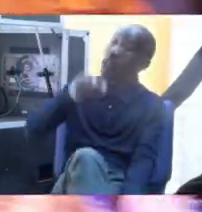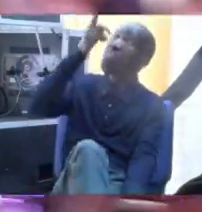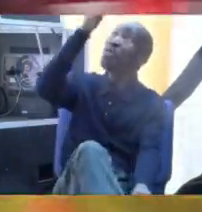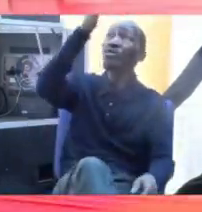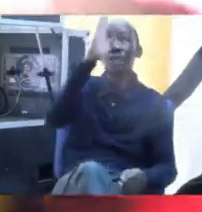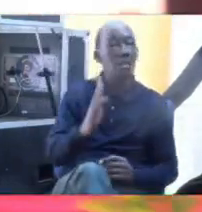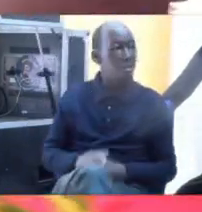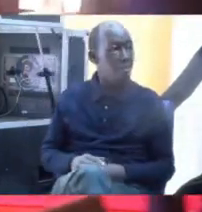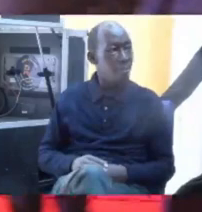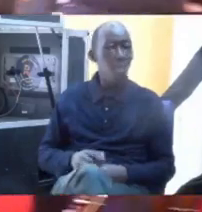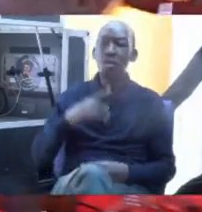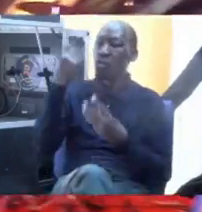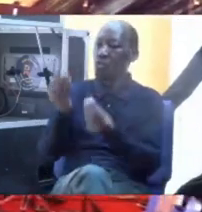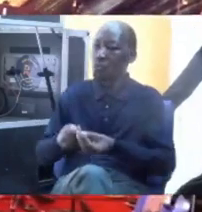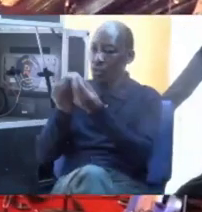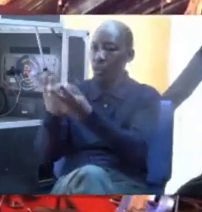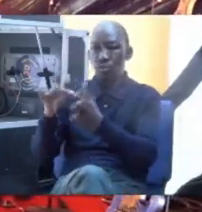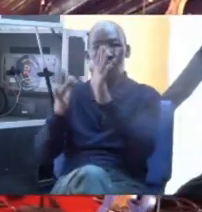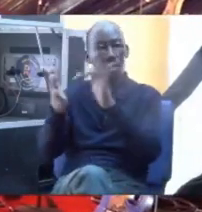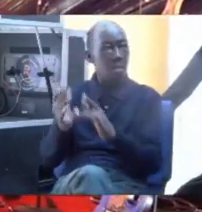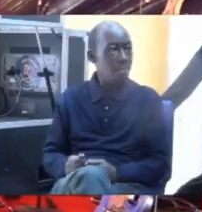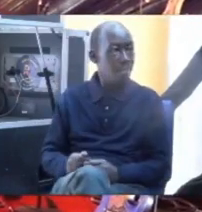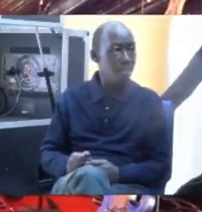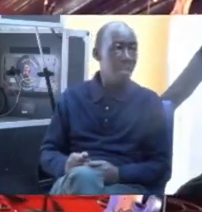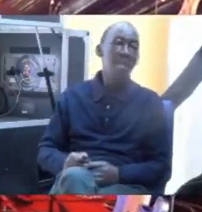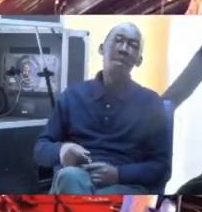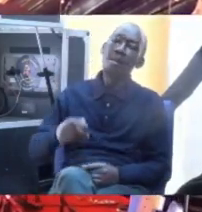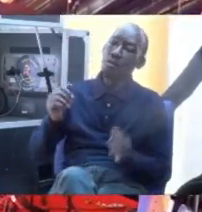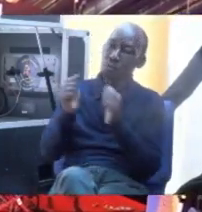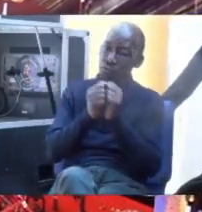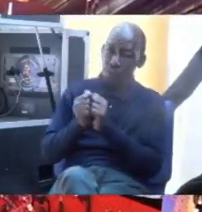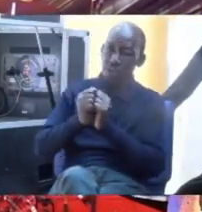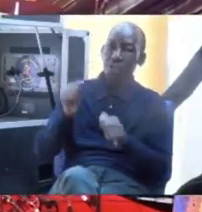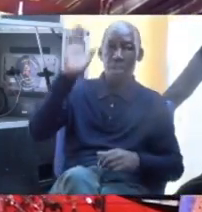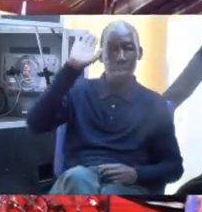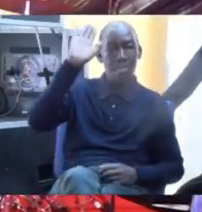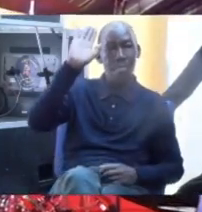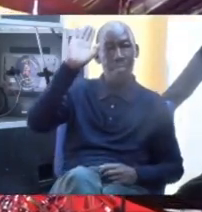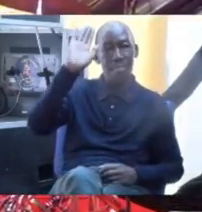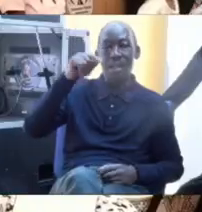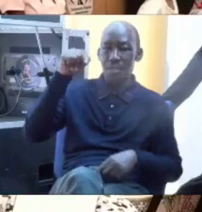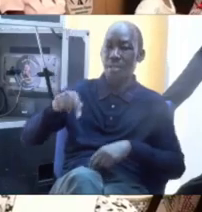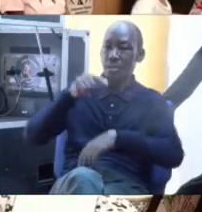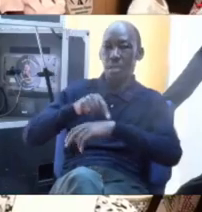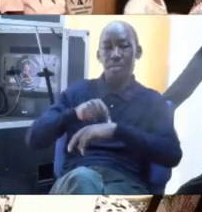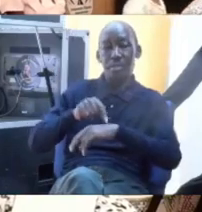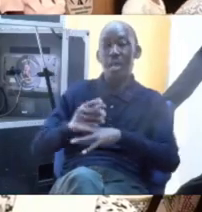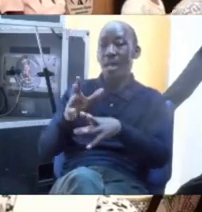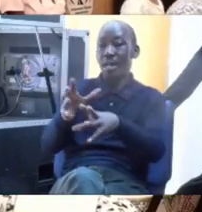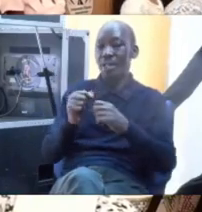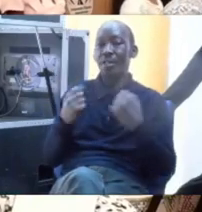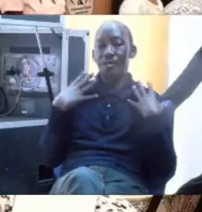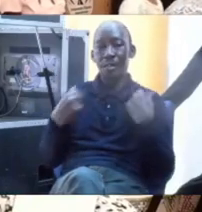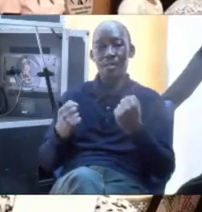Our God. Aliyekupatia Yesu. Aliyekupa Yesu. Pamoja na yeye. Pamoja na yeye. Sahi. Pokea uponyaji.